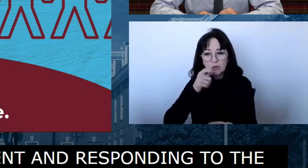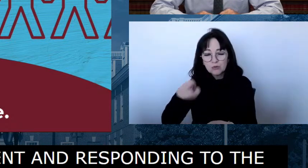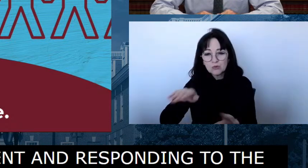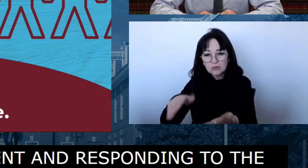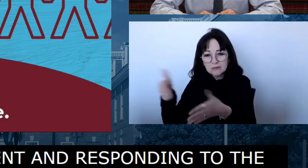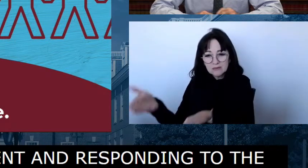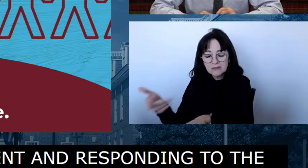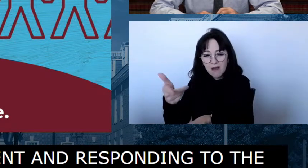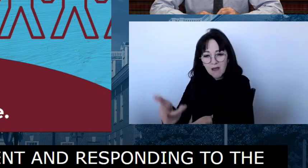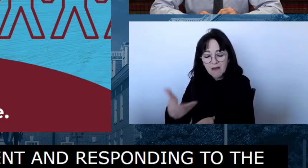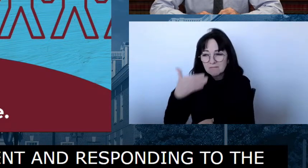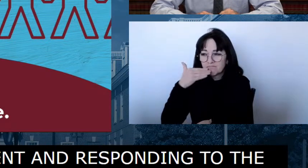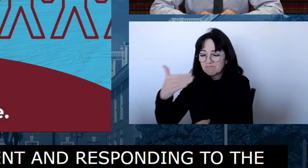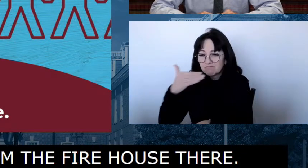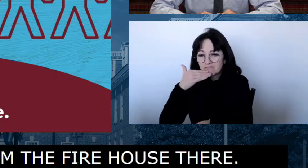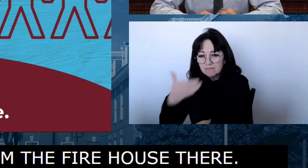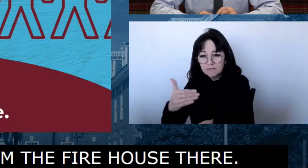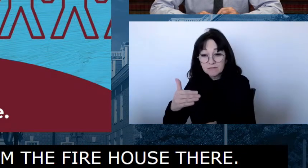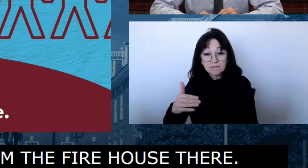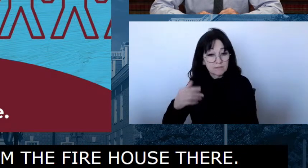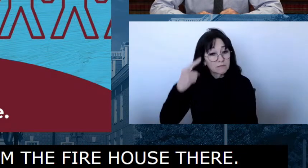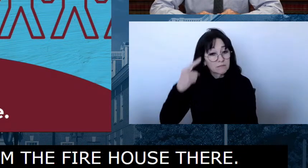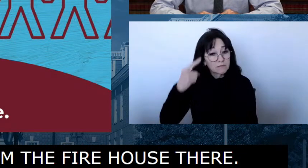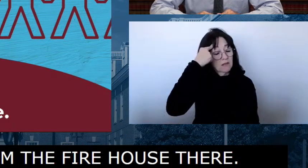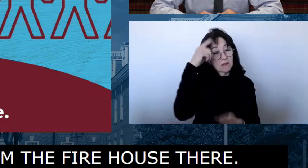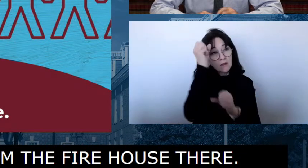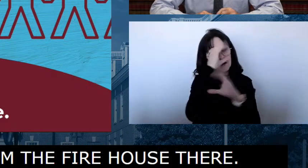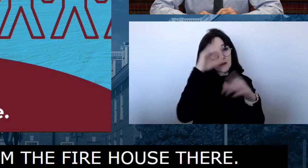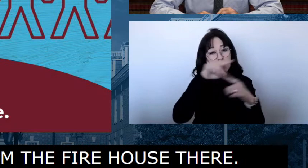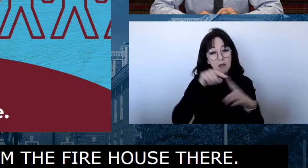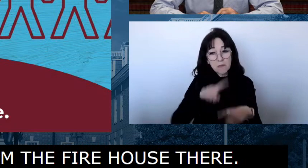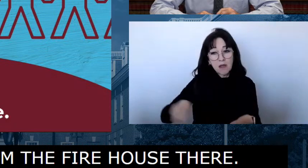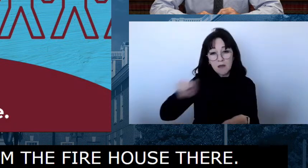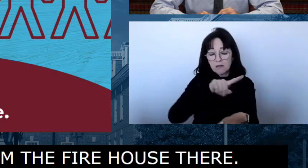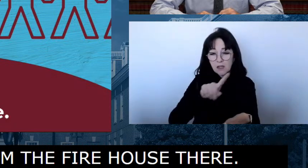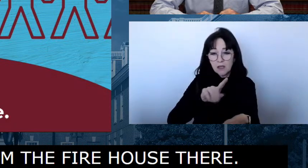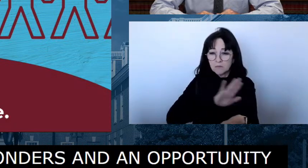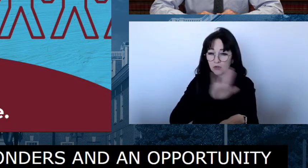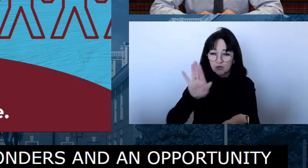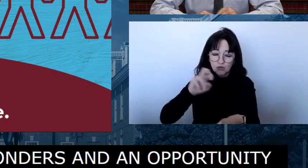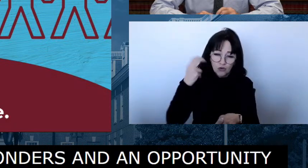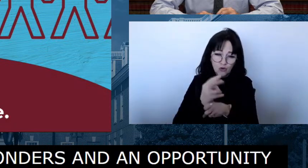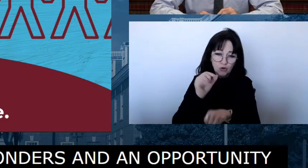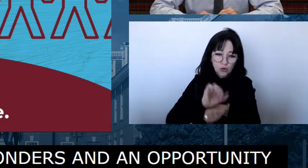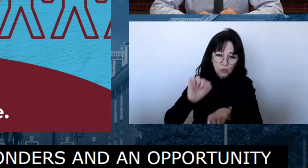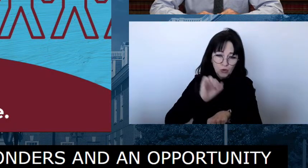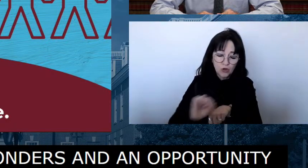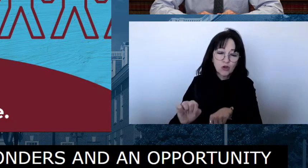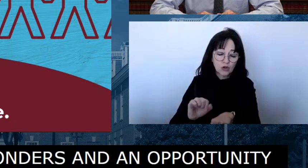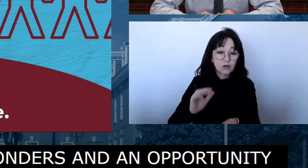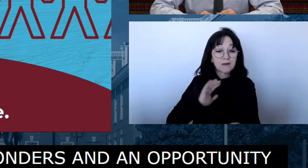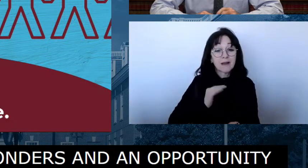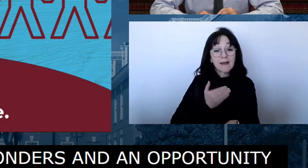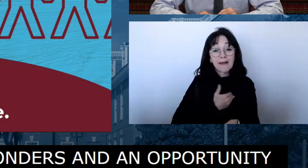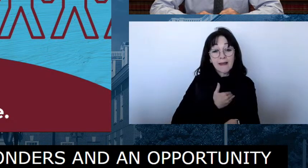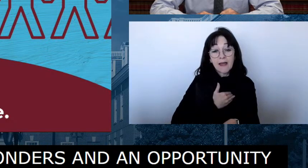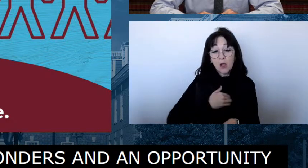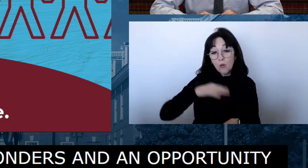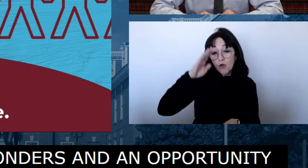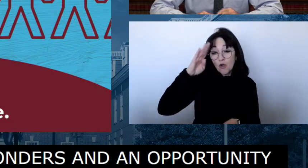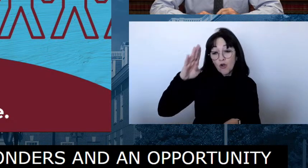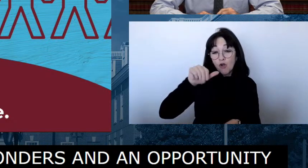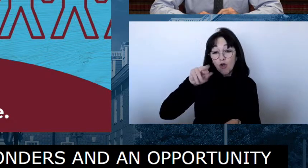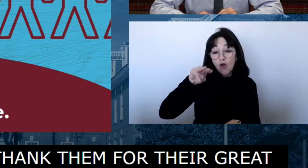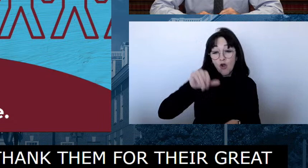an opportunity to think about them and thank them for their great work. Can't say enough about our Army and Air National Guard, General Berry and